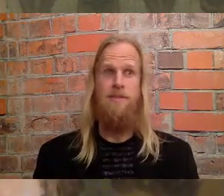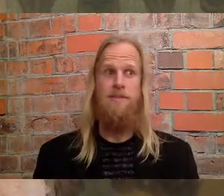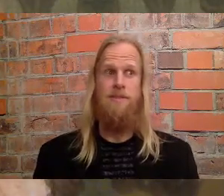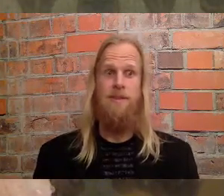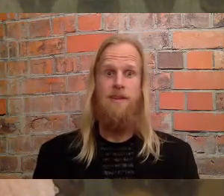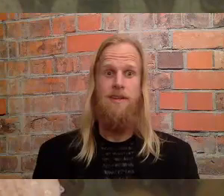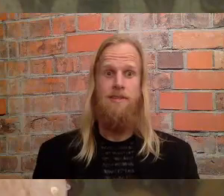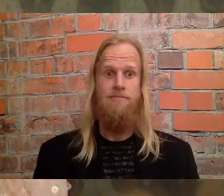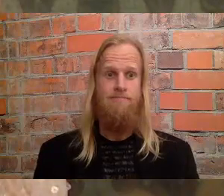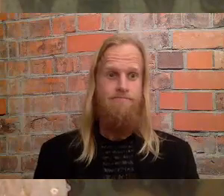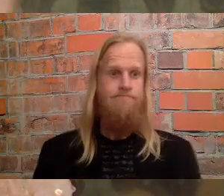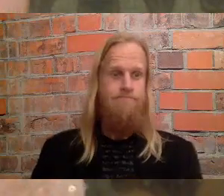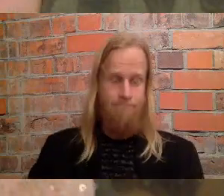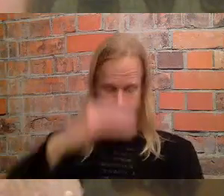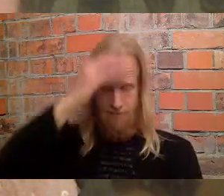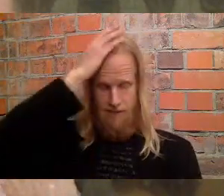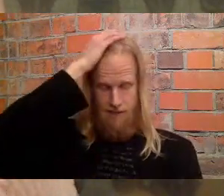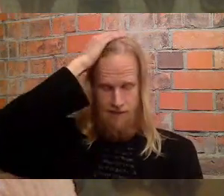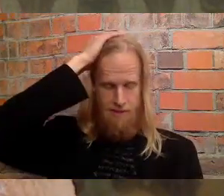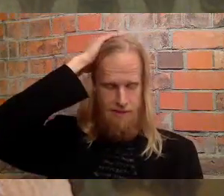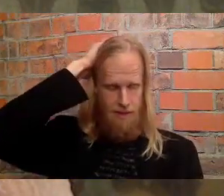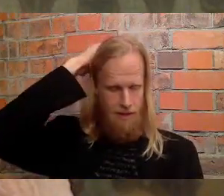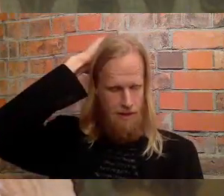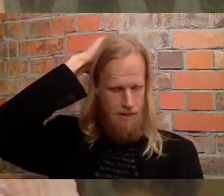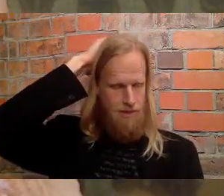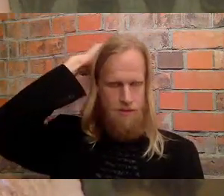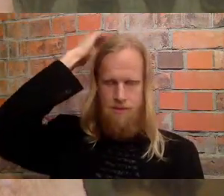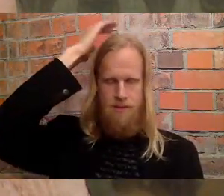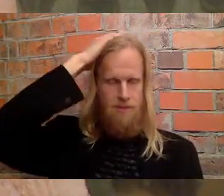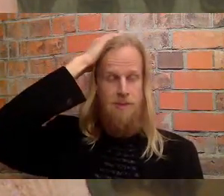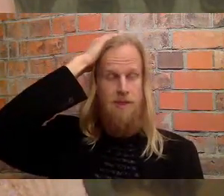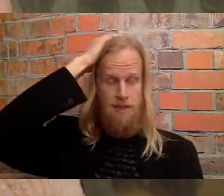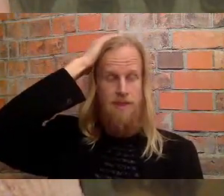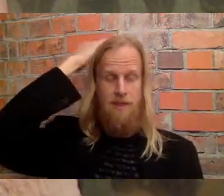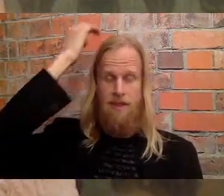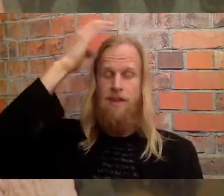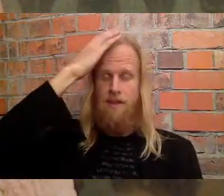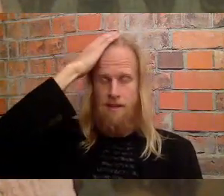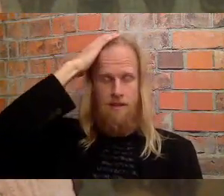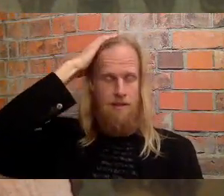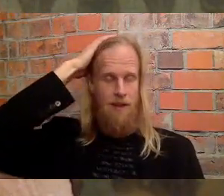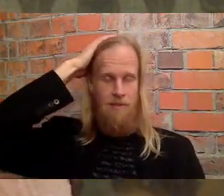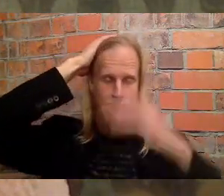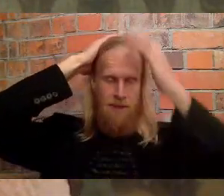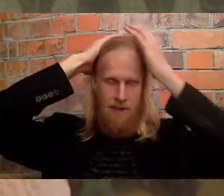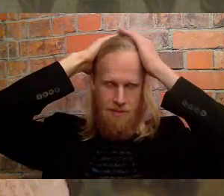Tap the top of the head. Say this one thing again. I might have to what?